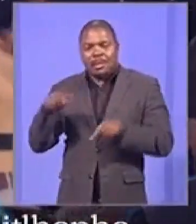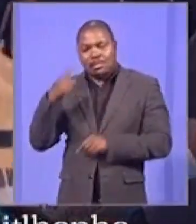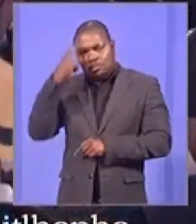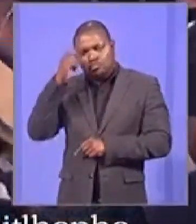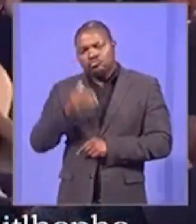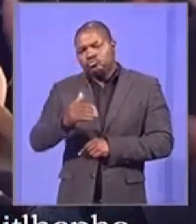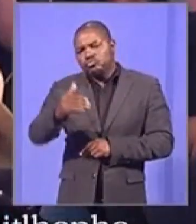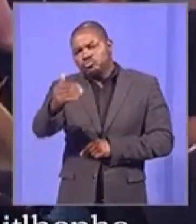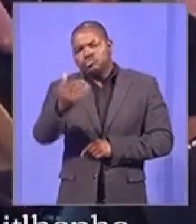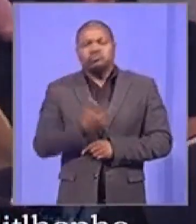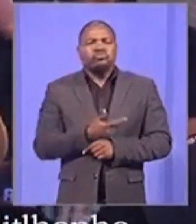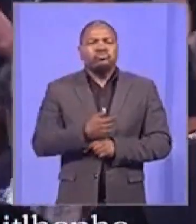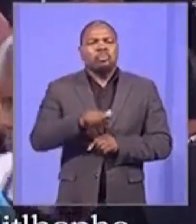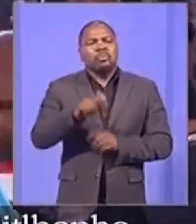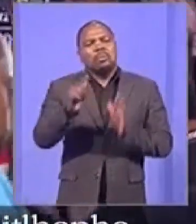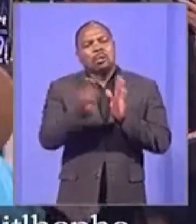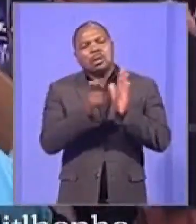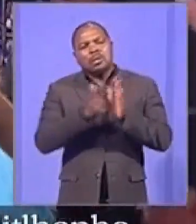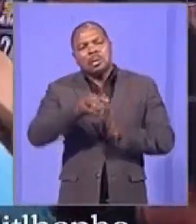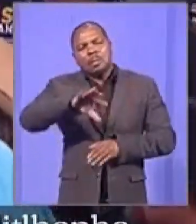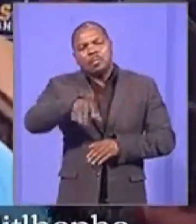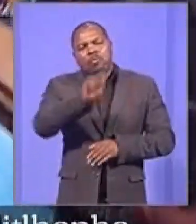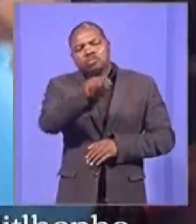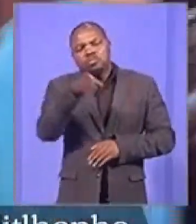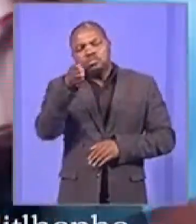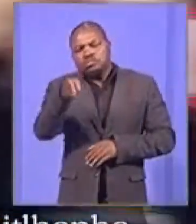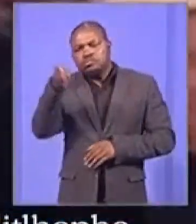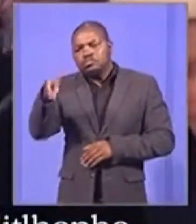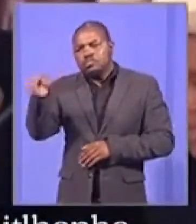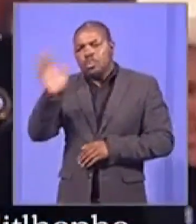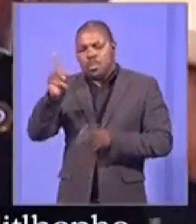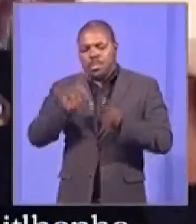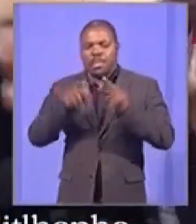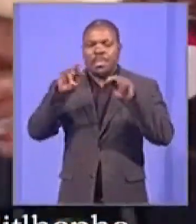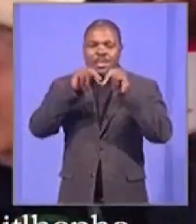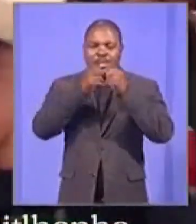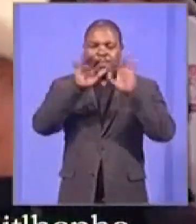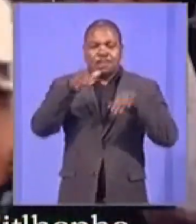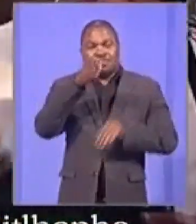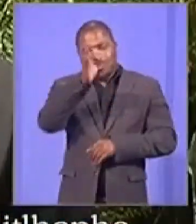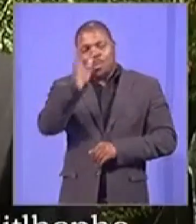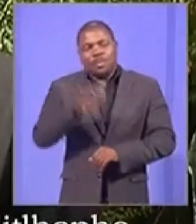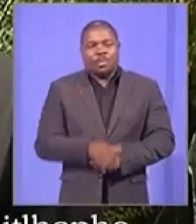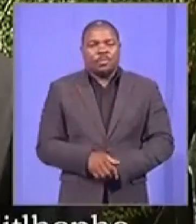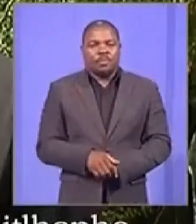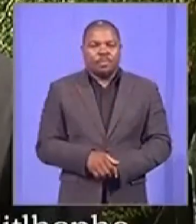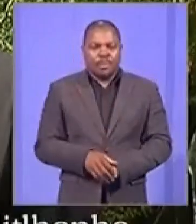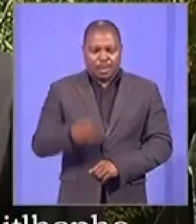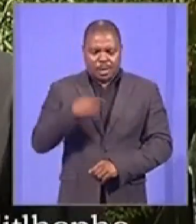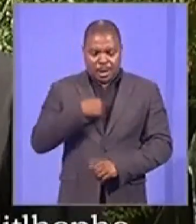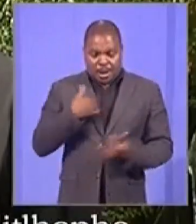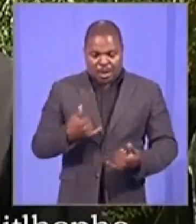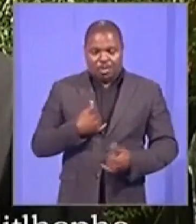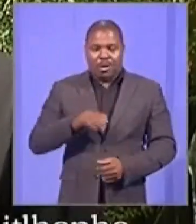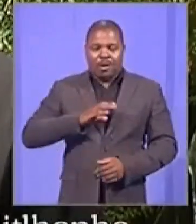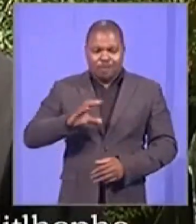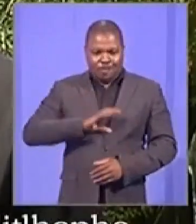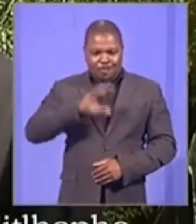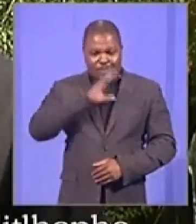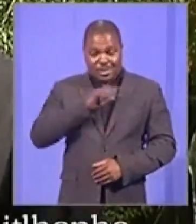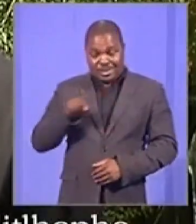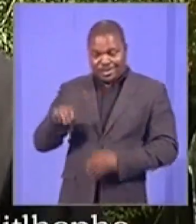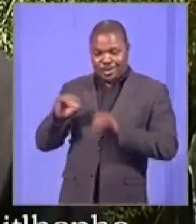kwa dikgotlapeo molao di le mmalwa go ralala naga ga mmogo le kwa kokwano bosetšhaba. I'm confident standing here that Rice